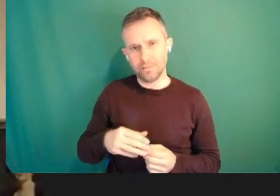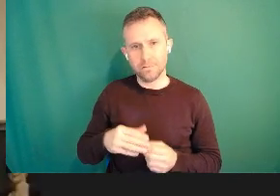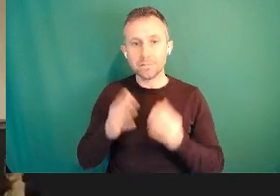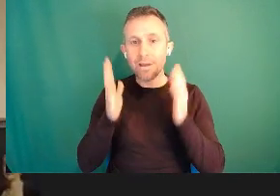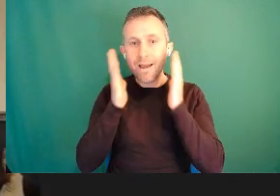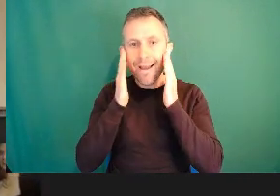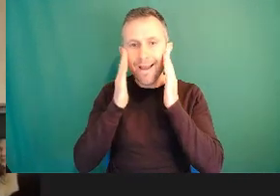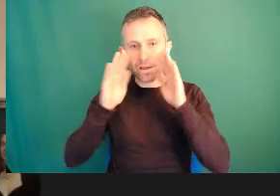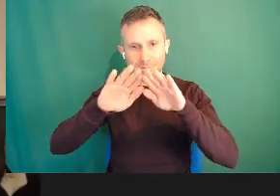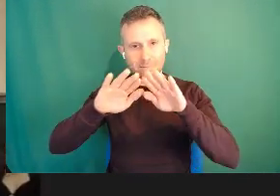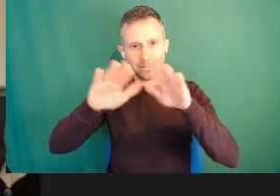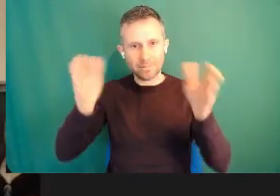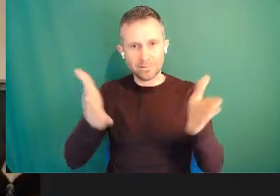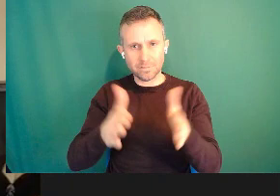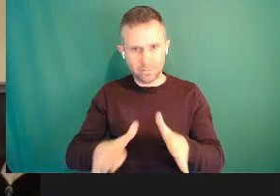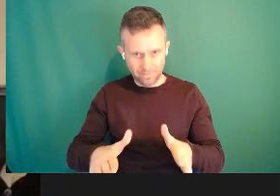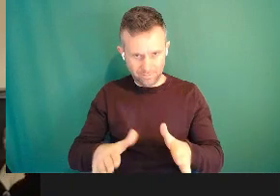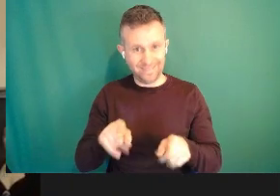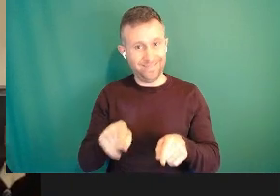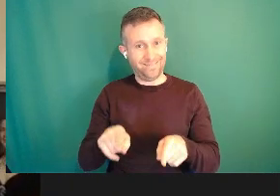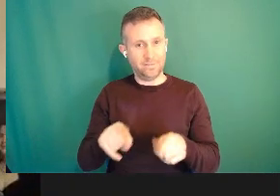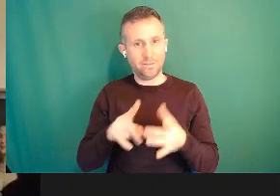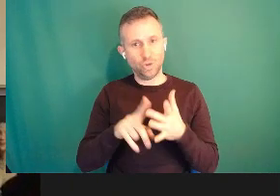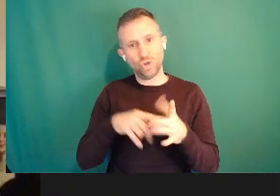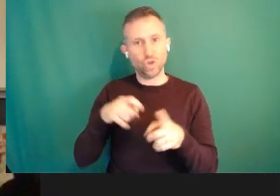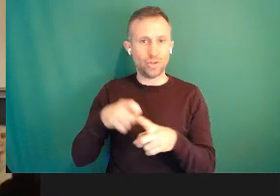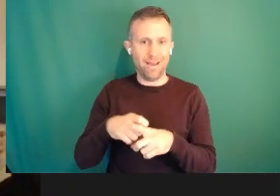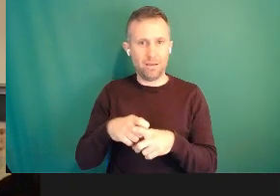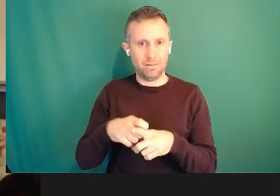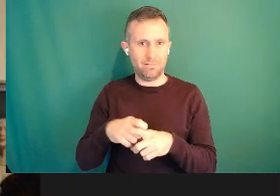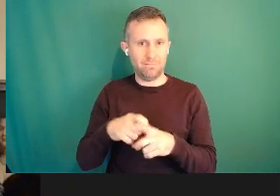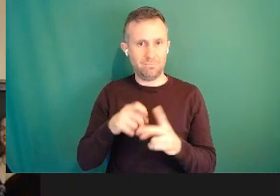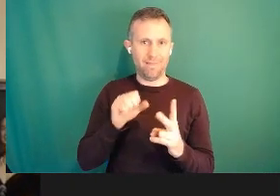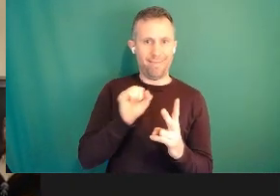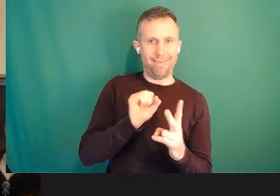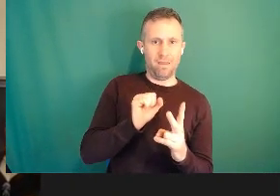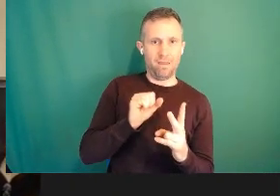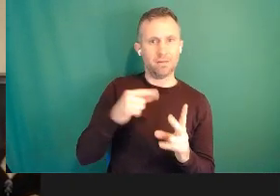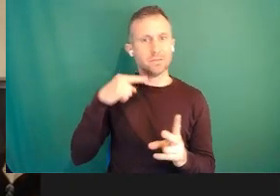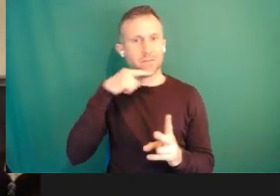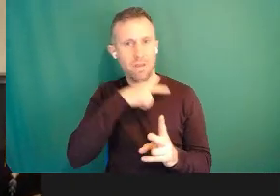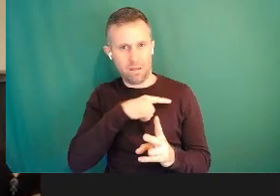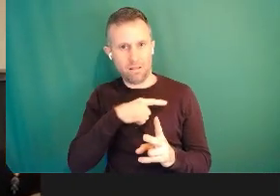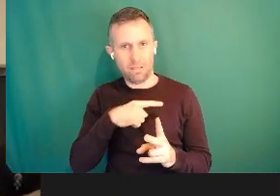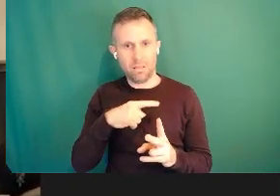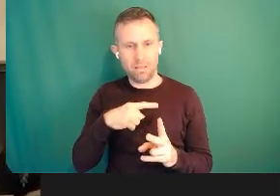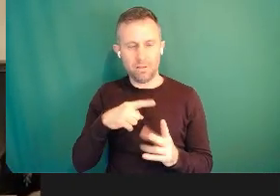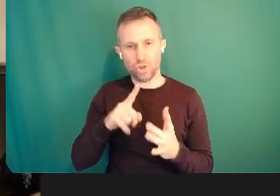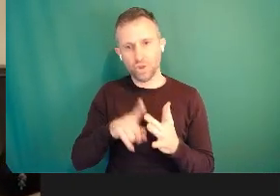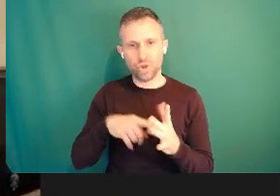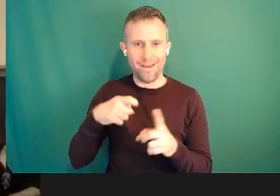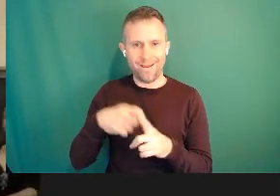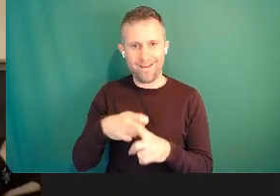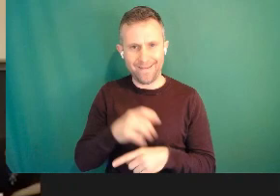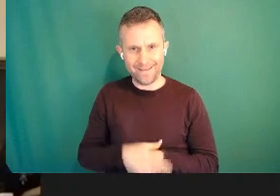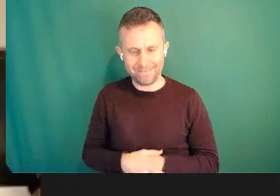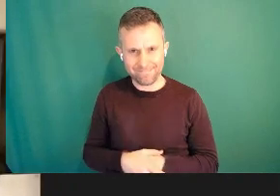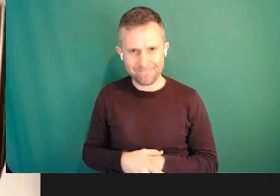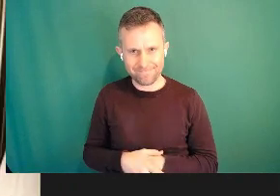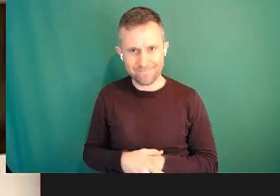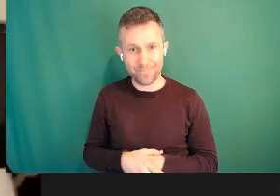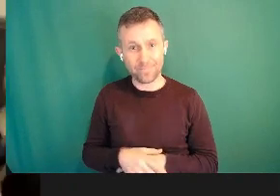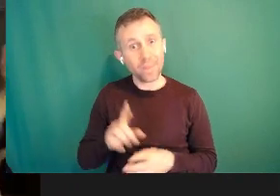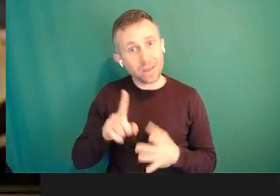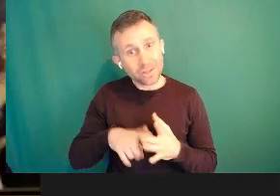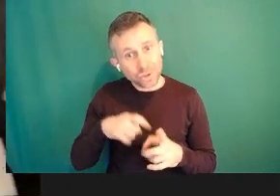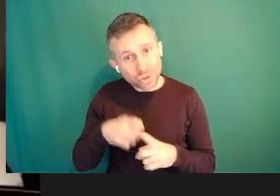Lord and Lady Crewe's son. And Jack, he really sadly died at age 11. So Lord